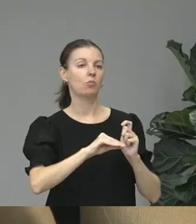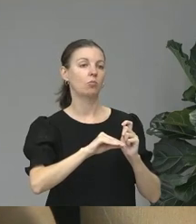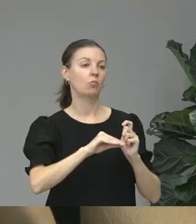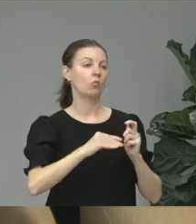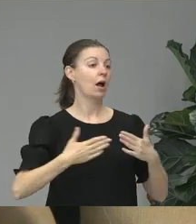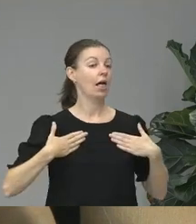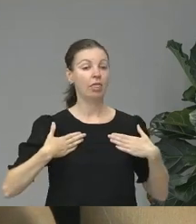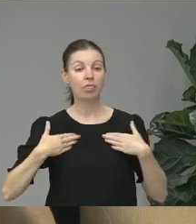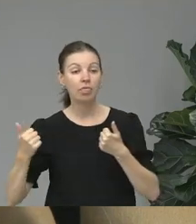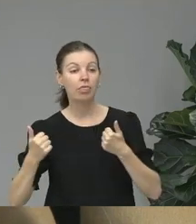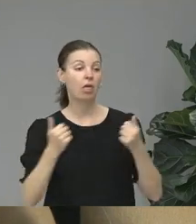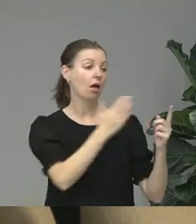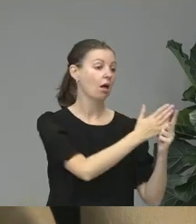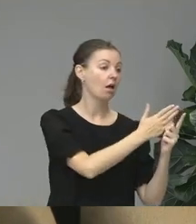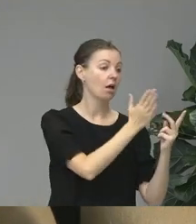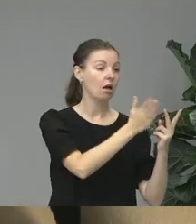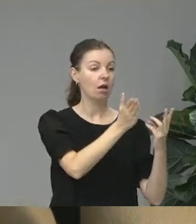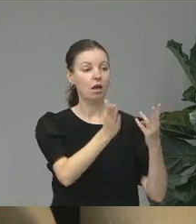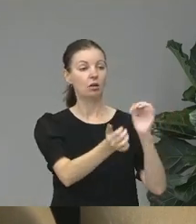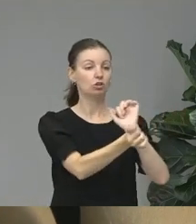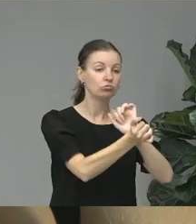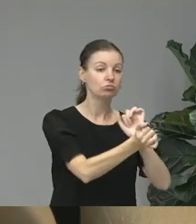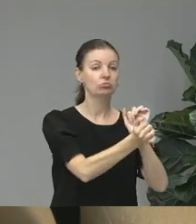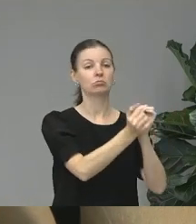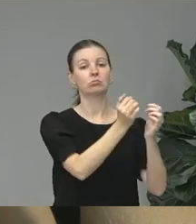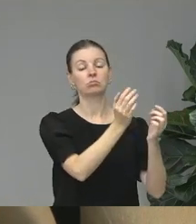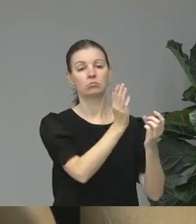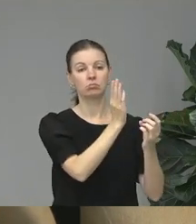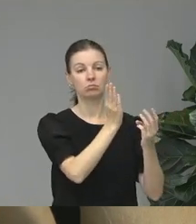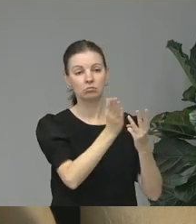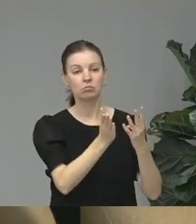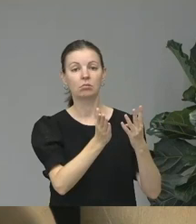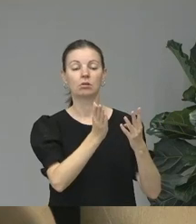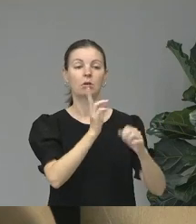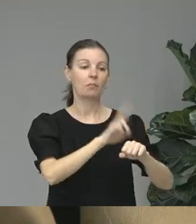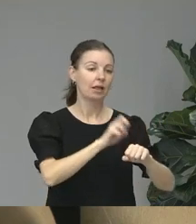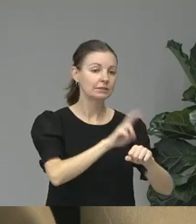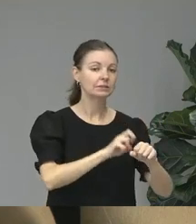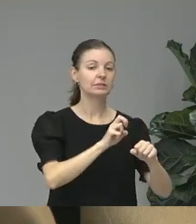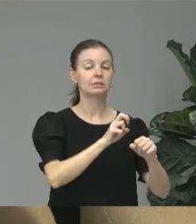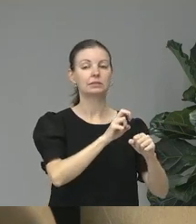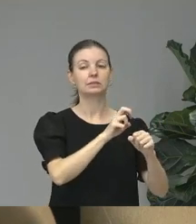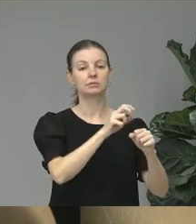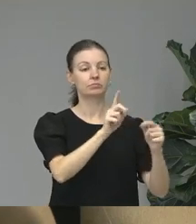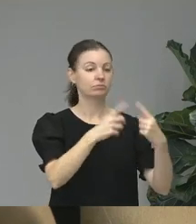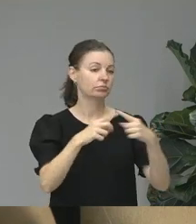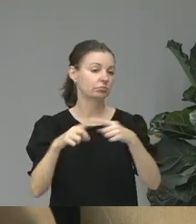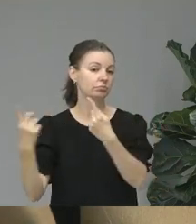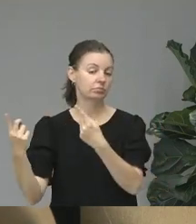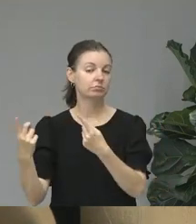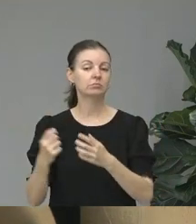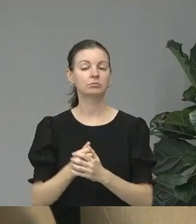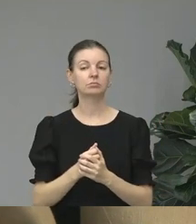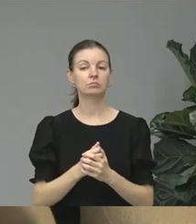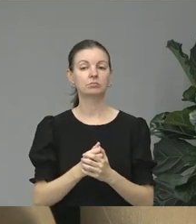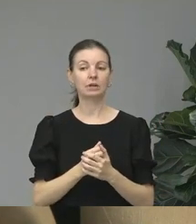from health all the way through to corrective services, Queensland Police, and so there